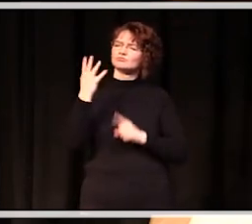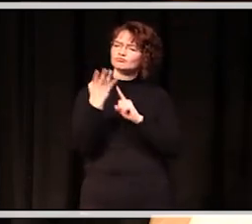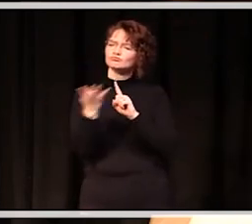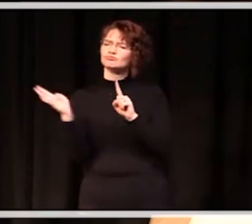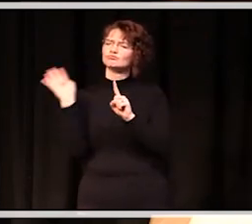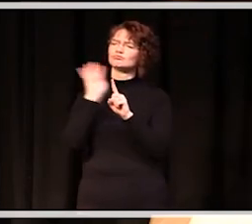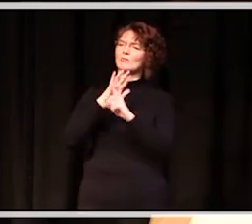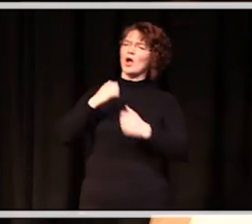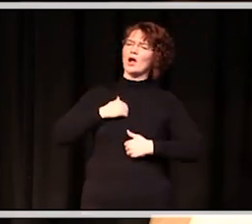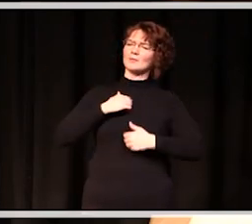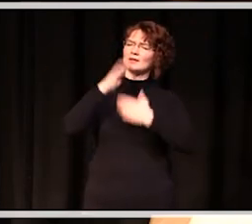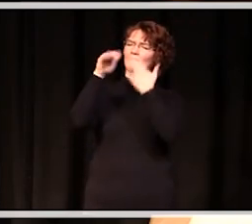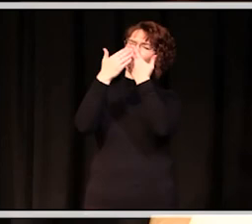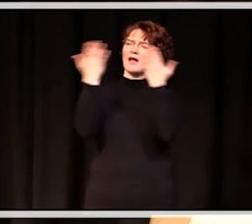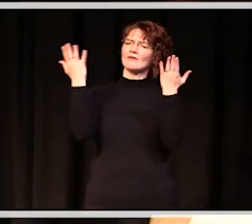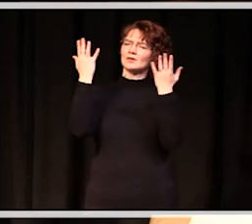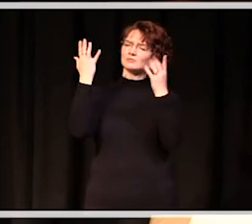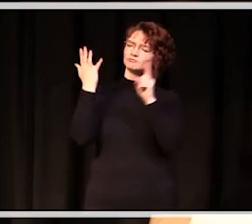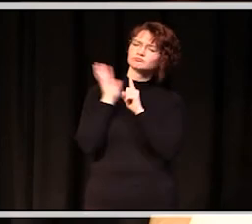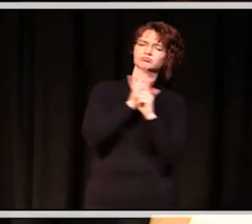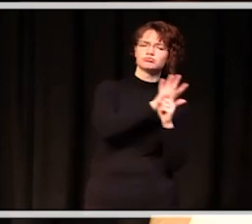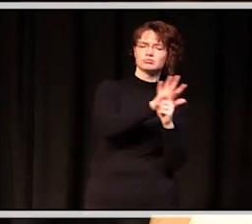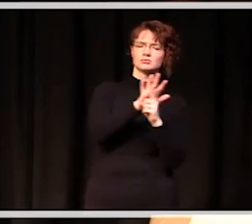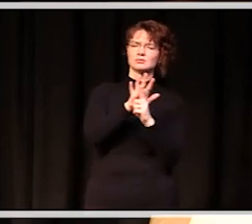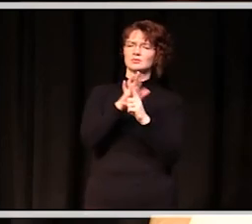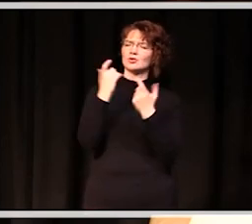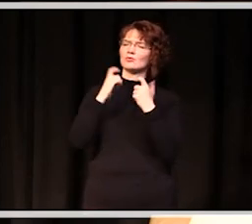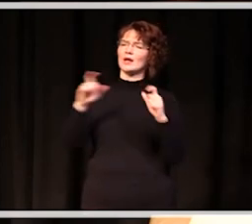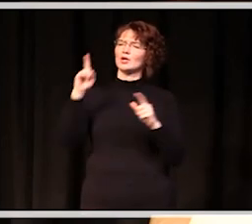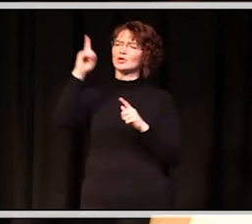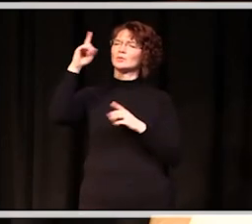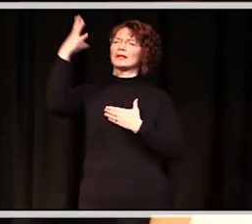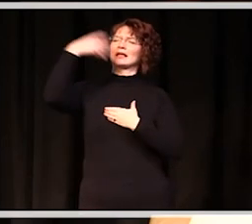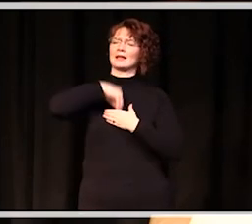heaven. Greater is he that's in us than he is in the world.